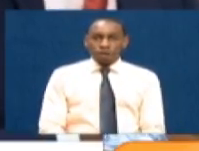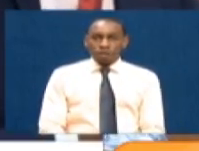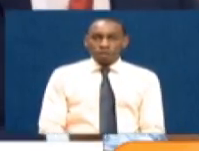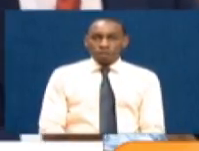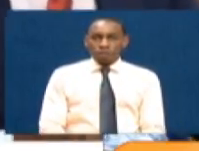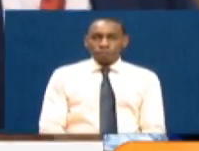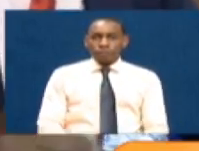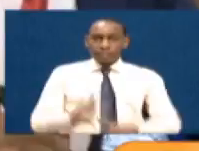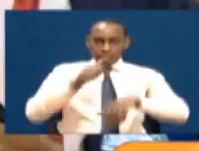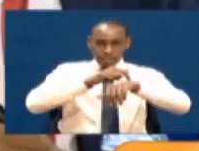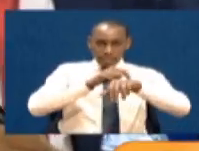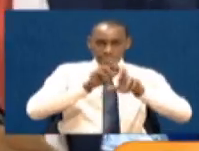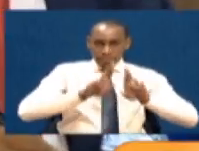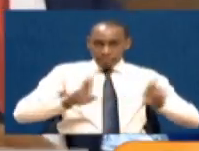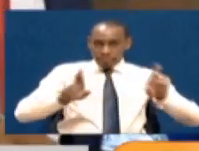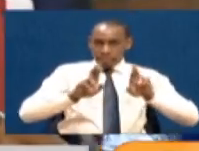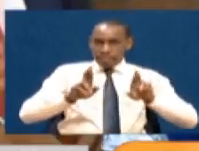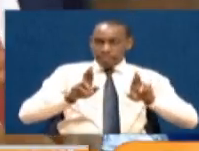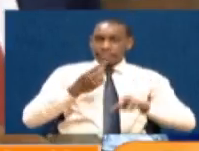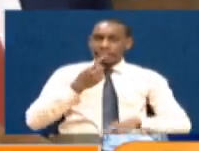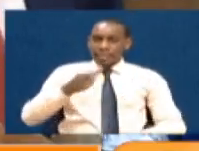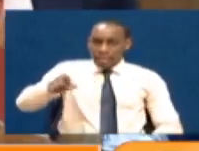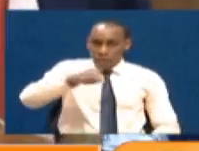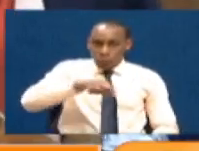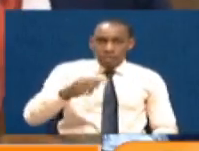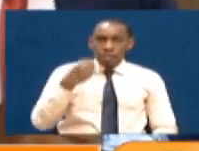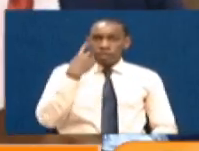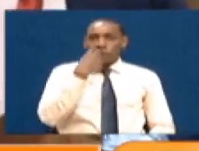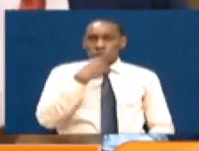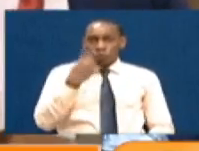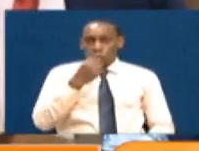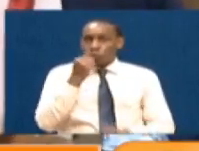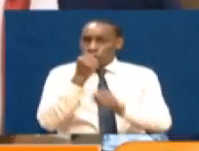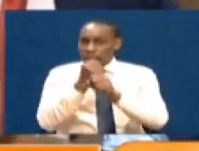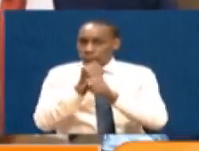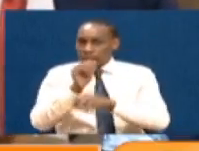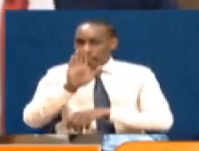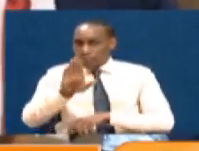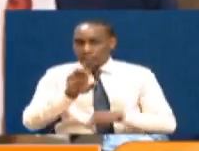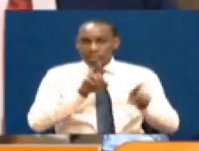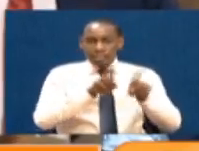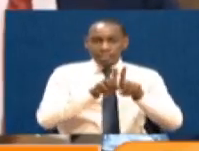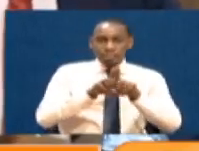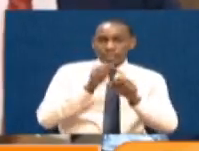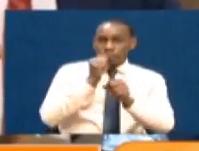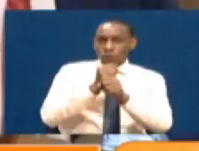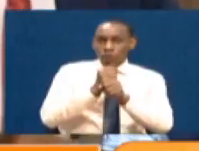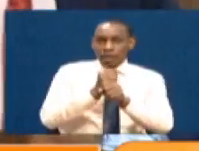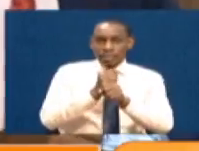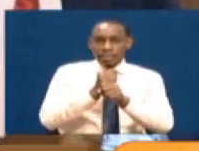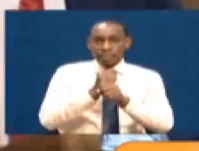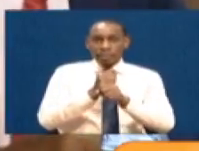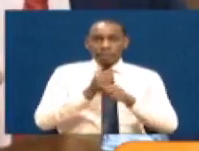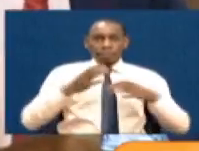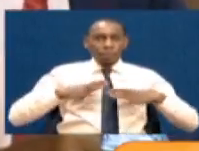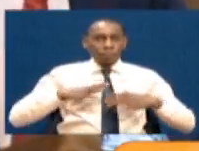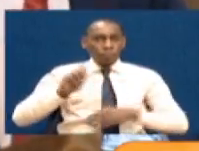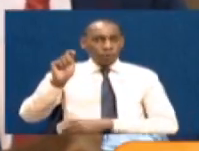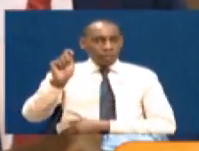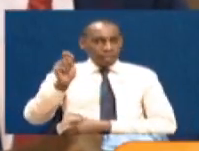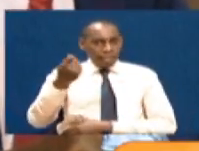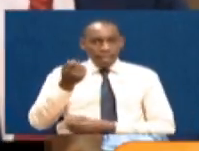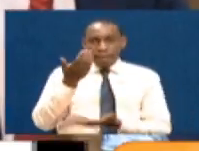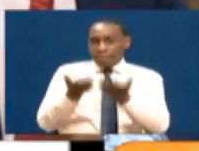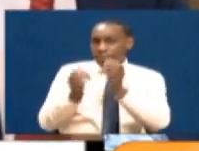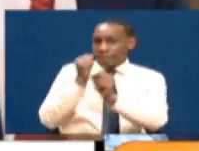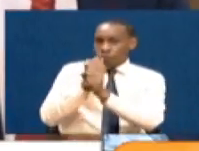And it is the right time for him to tell us, who are you working for? Are you working for the good people of the Republic of Kenya,